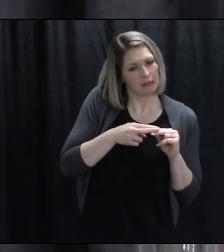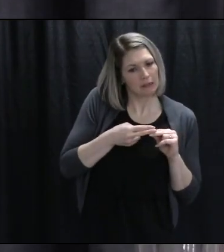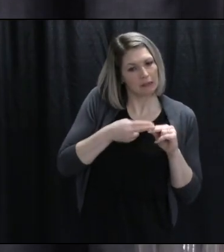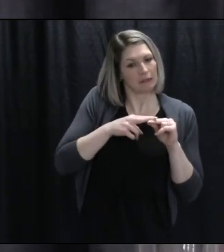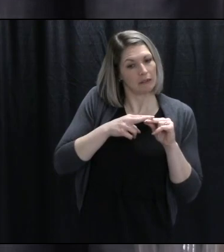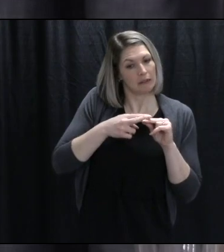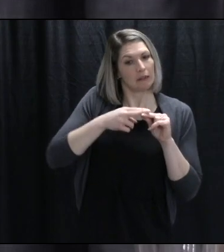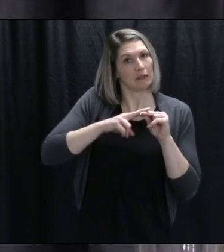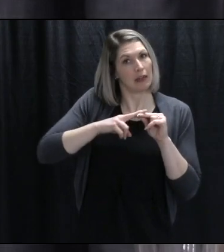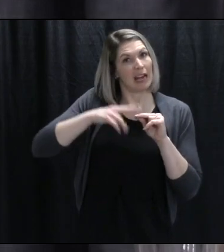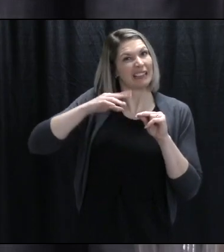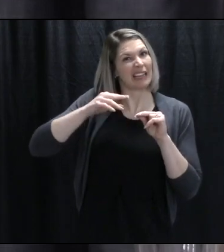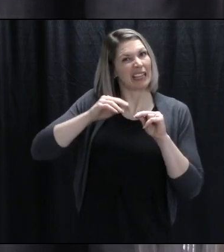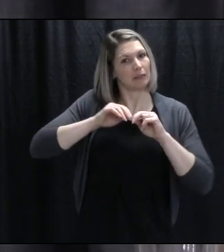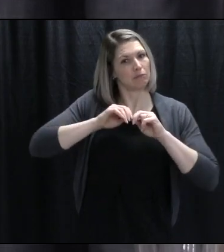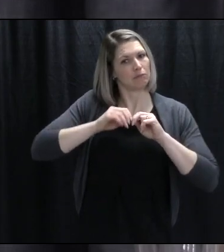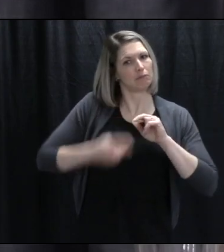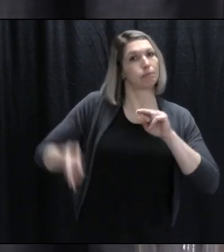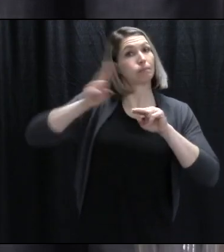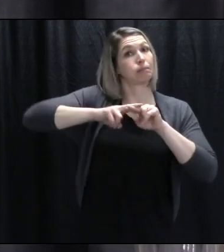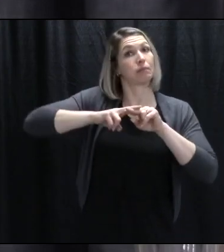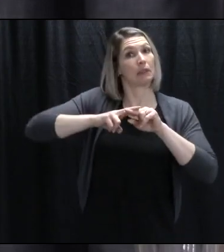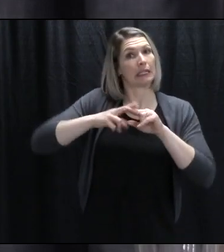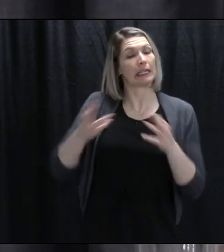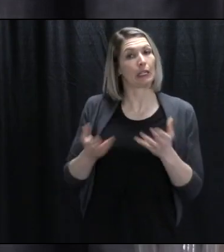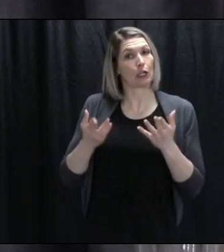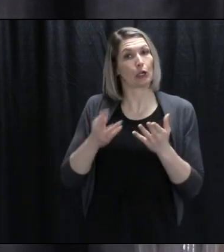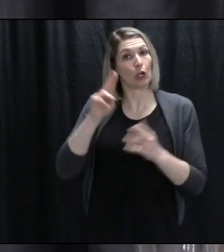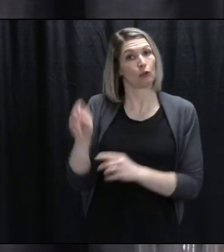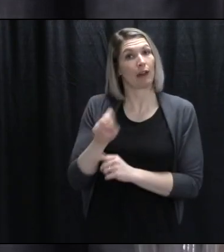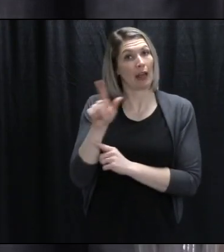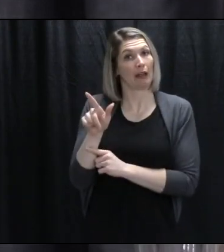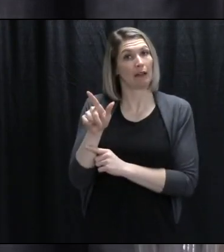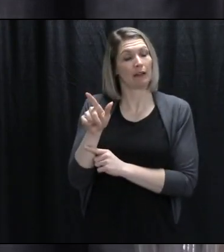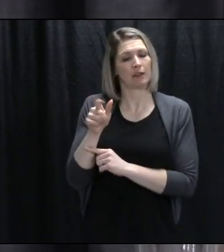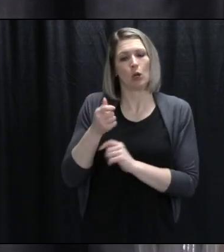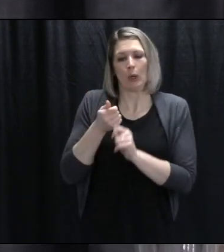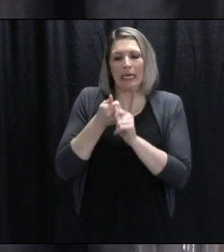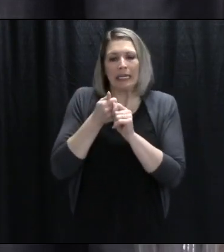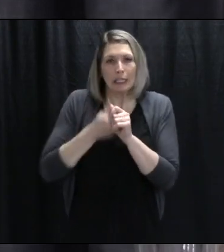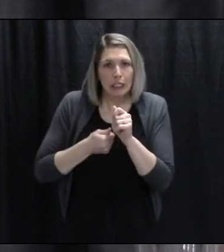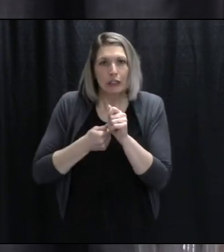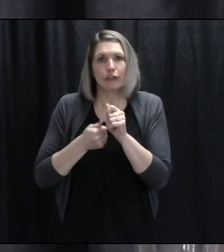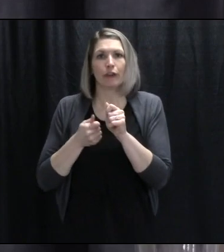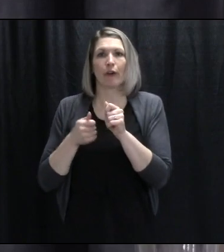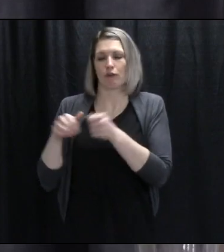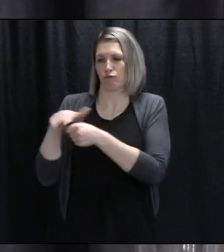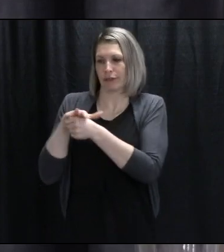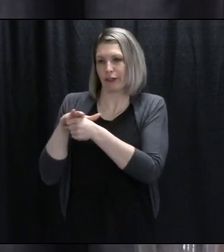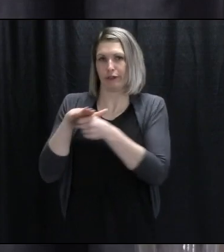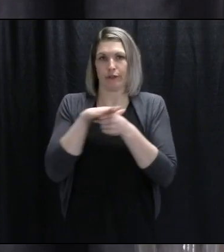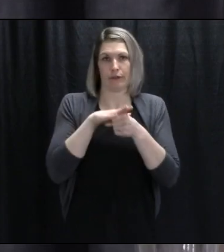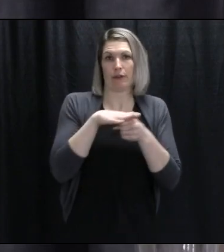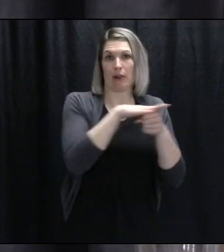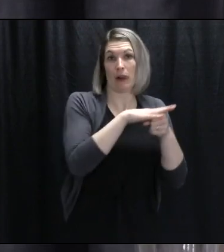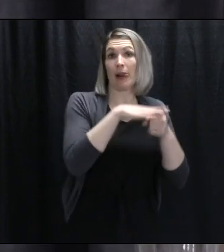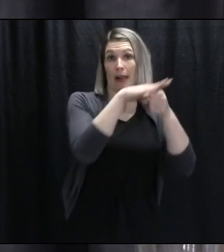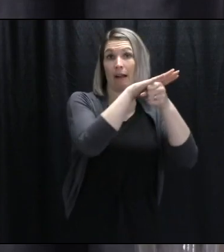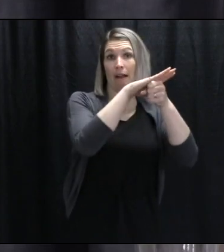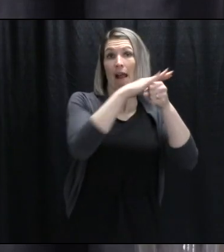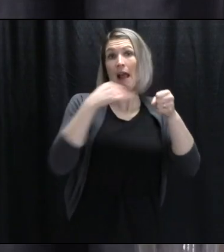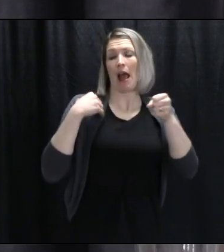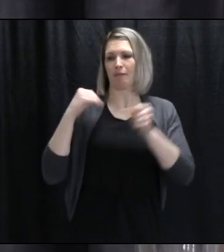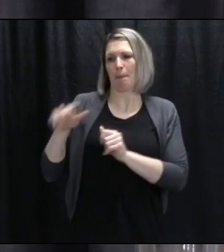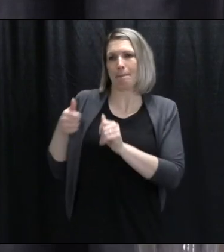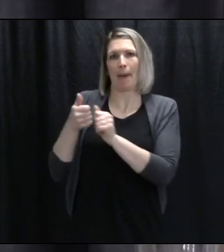up. So we have within each RHA designated areas within facilities to deal